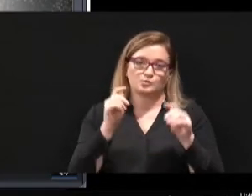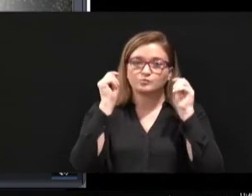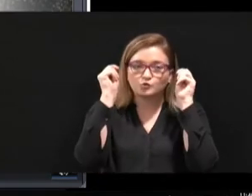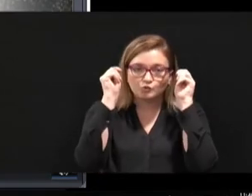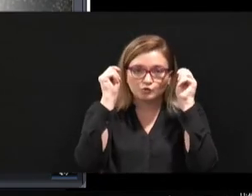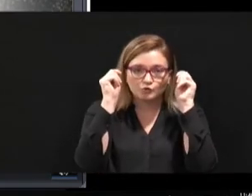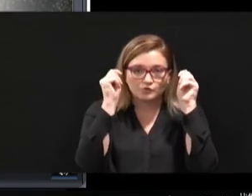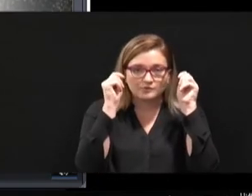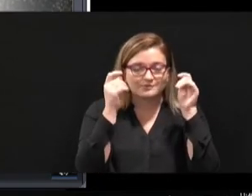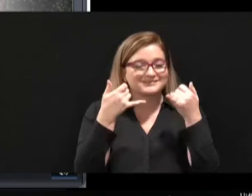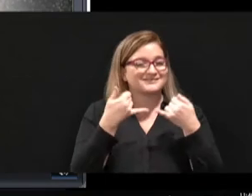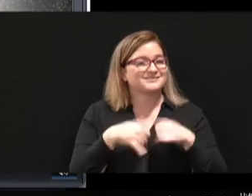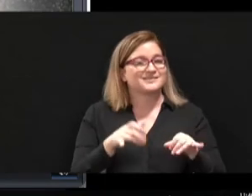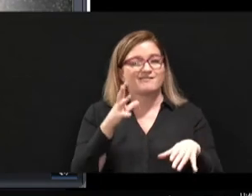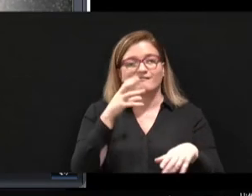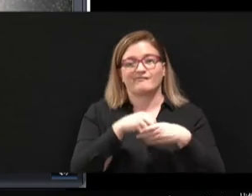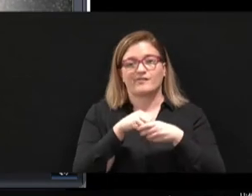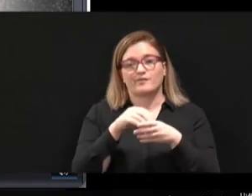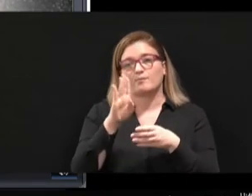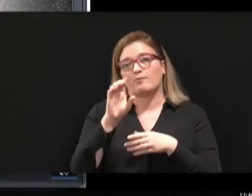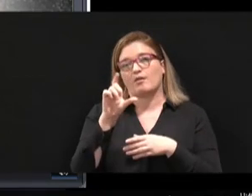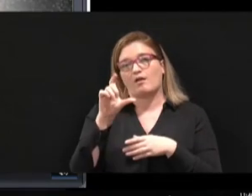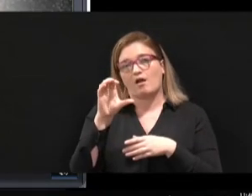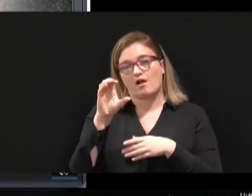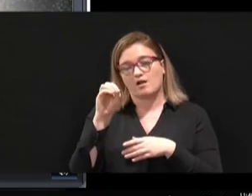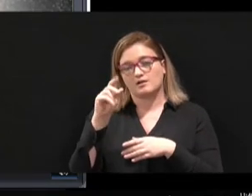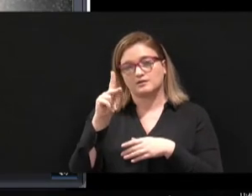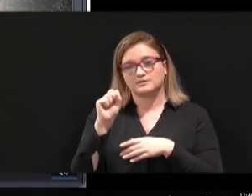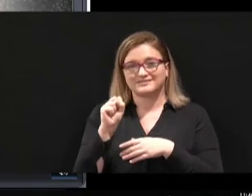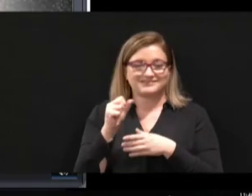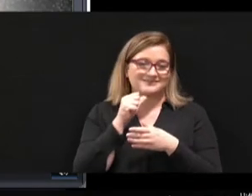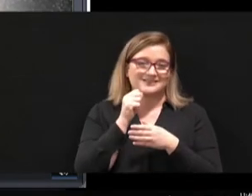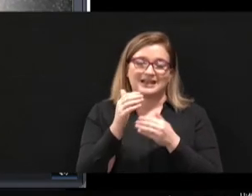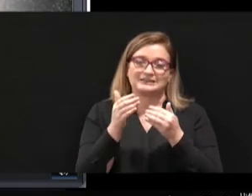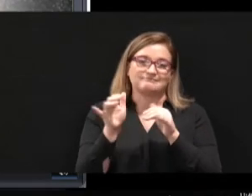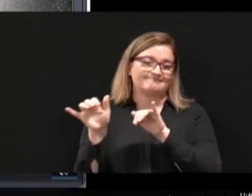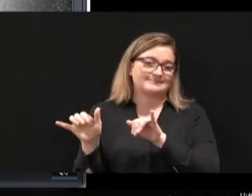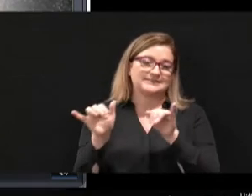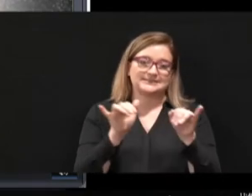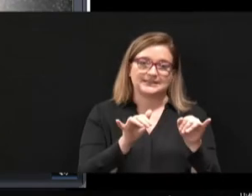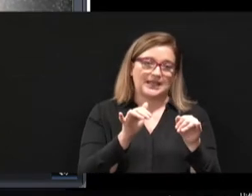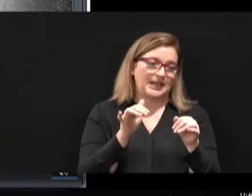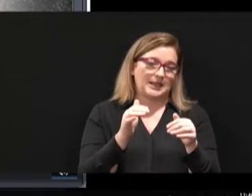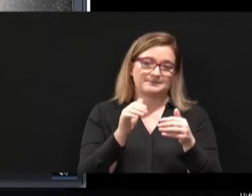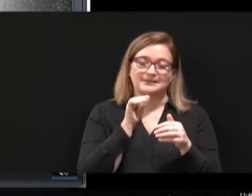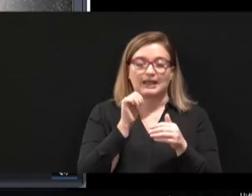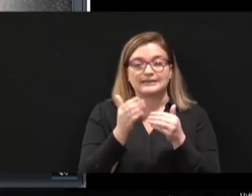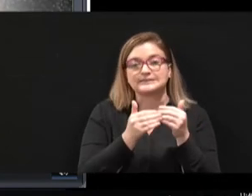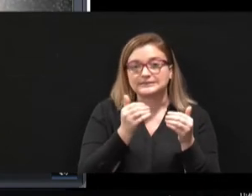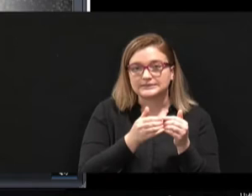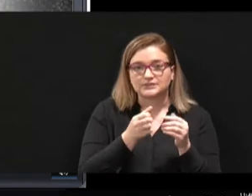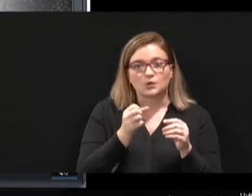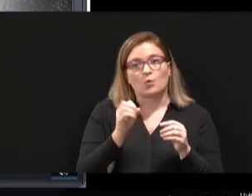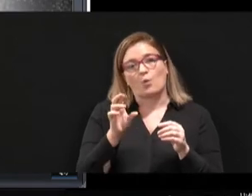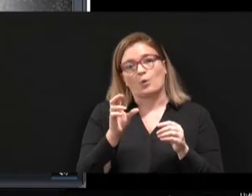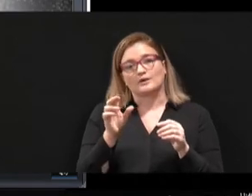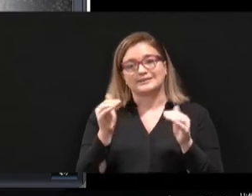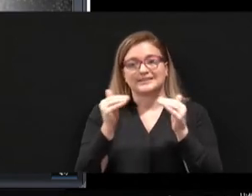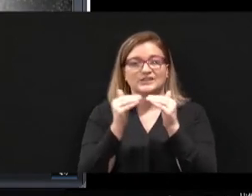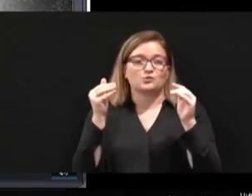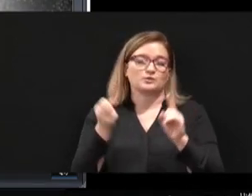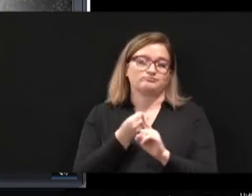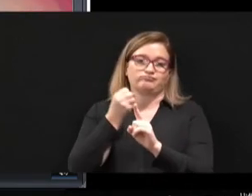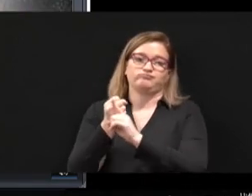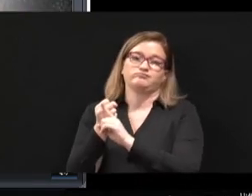try to do blocks with them. It's not as easy or impactful, I don't think. But what I would say is,